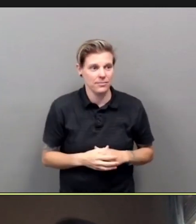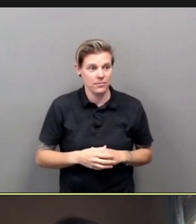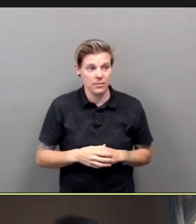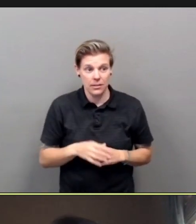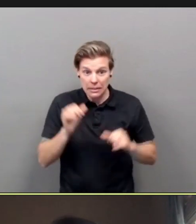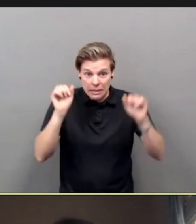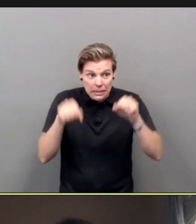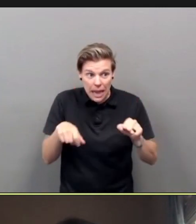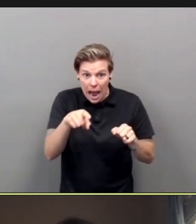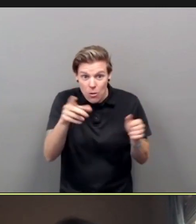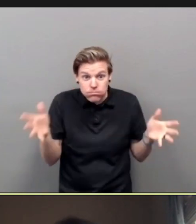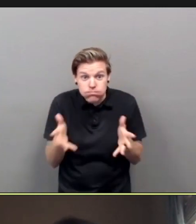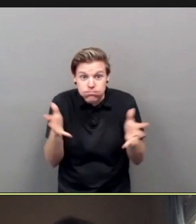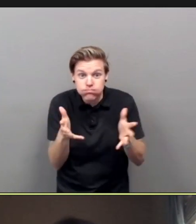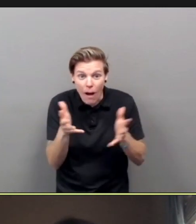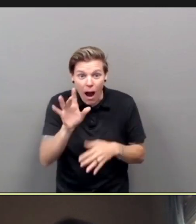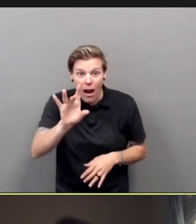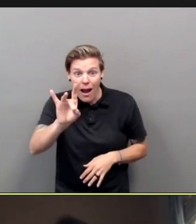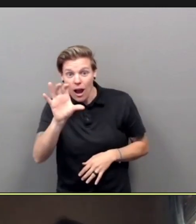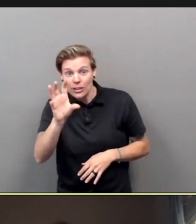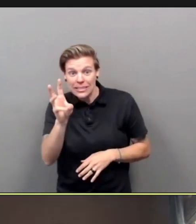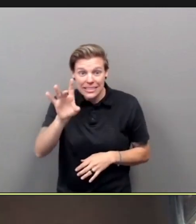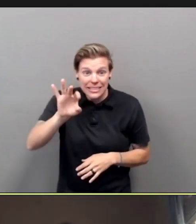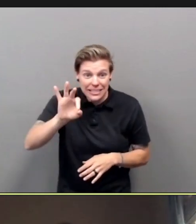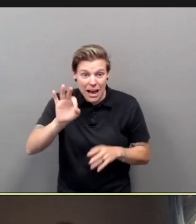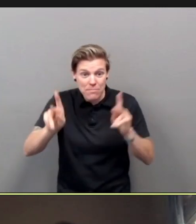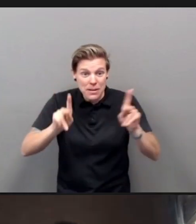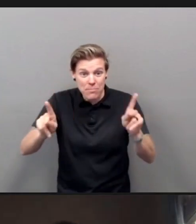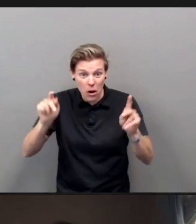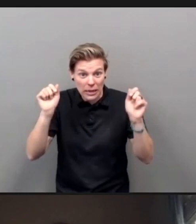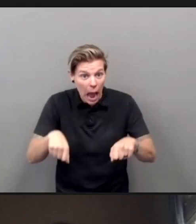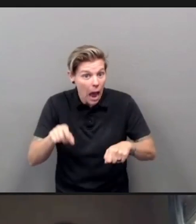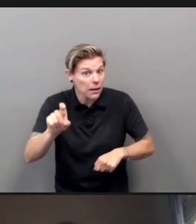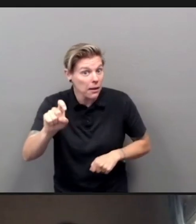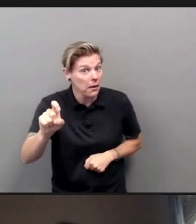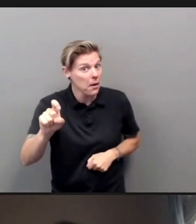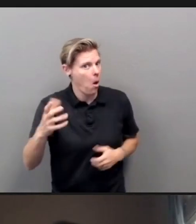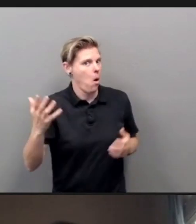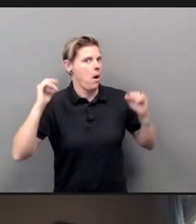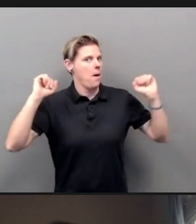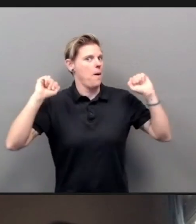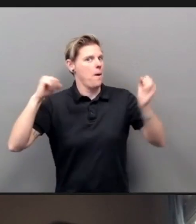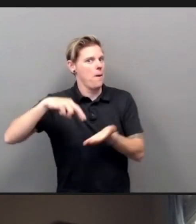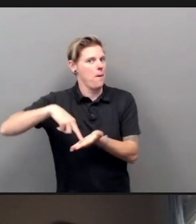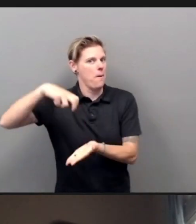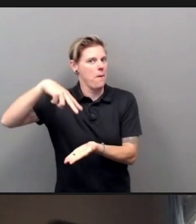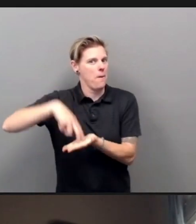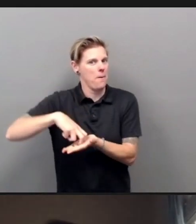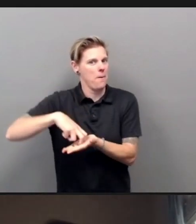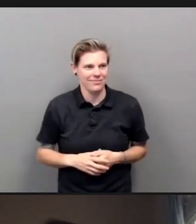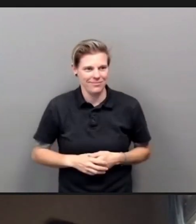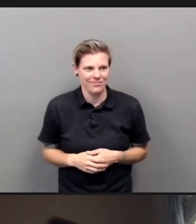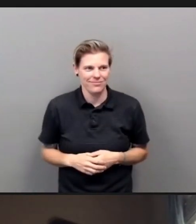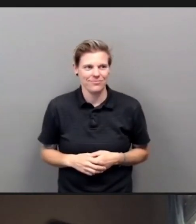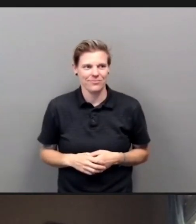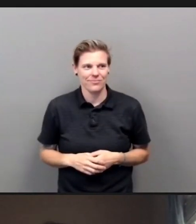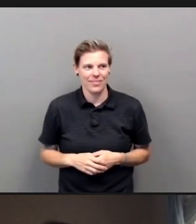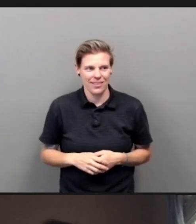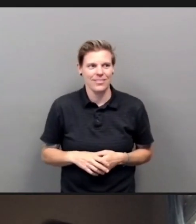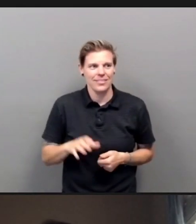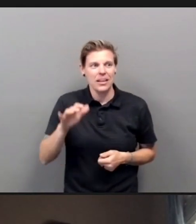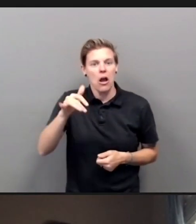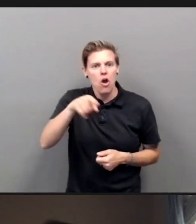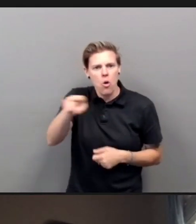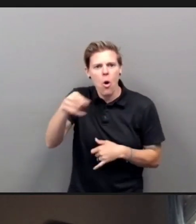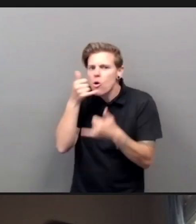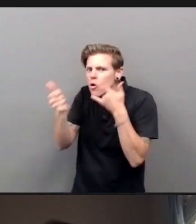would be amazing, and you would reach your goal. Now, Mike, just call 869 of your friends in Eddy County and